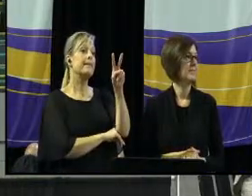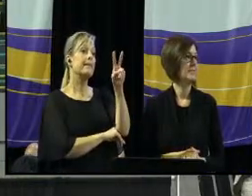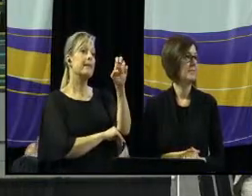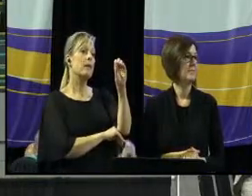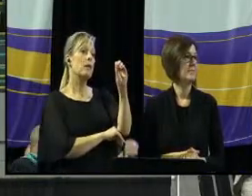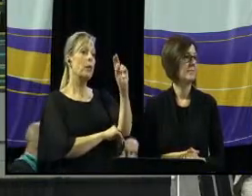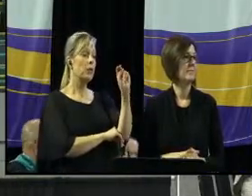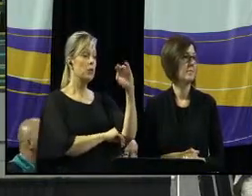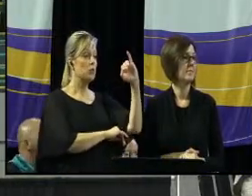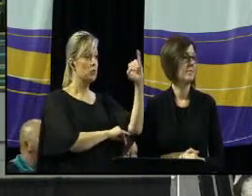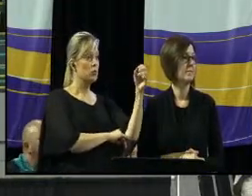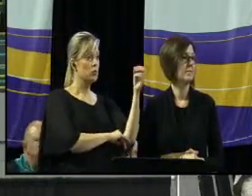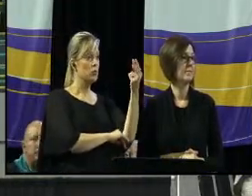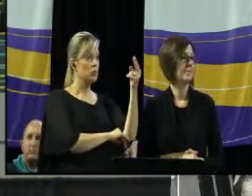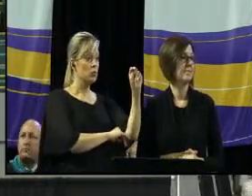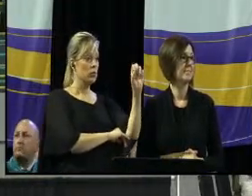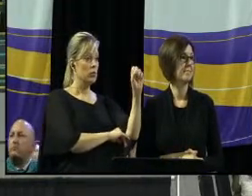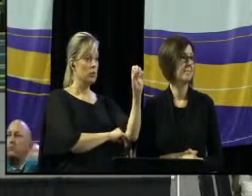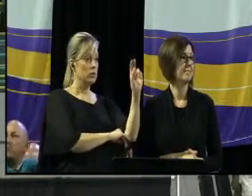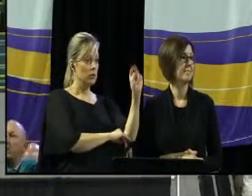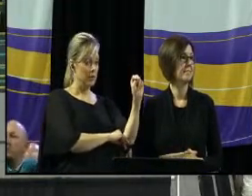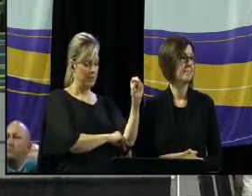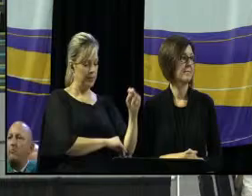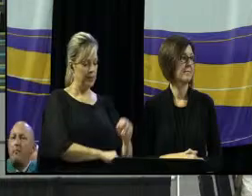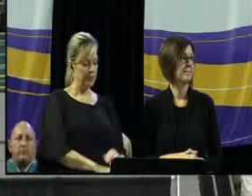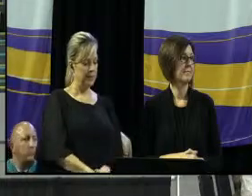Tevion Marquise Johnson.